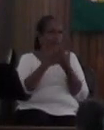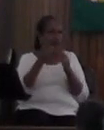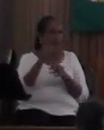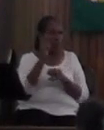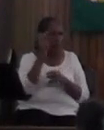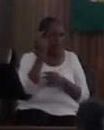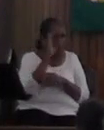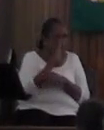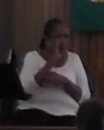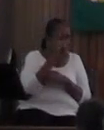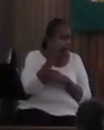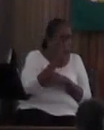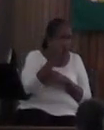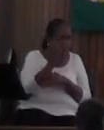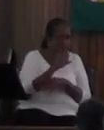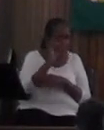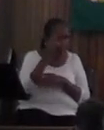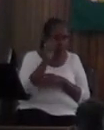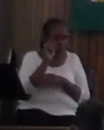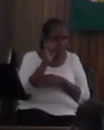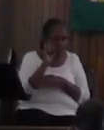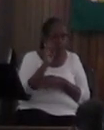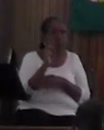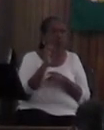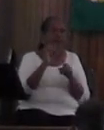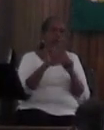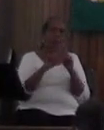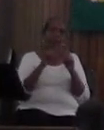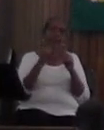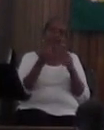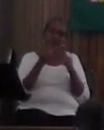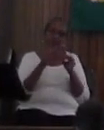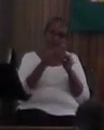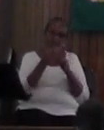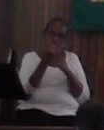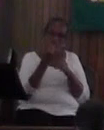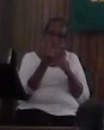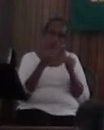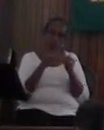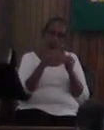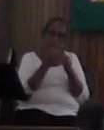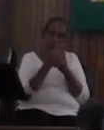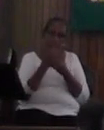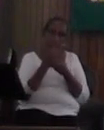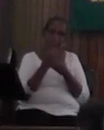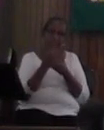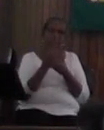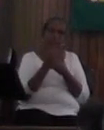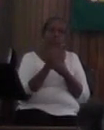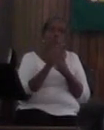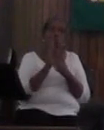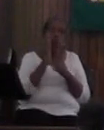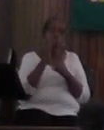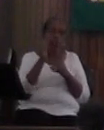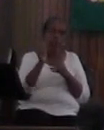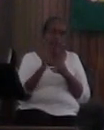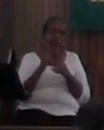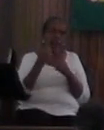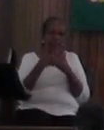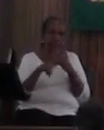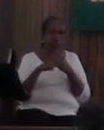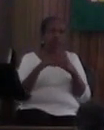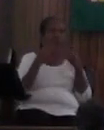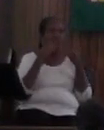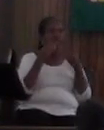to be standing here this morning. Reverend Chase will be back next Sunday. And I want to thank you for the